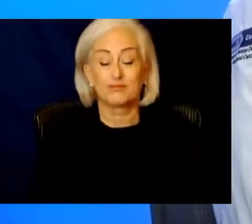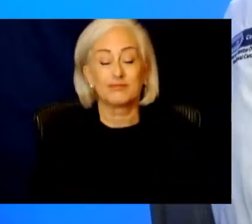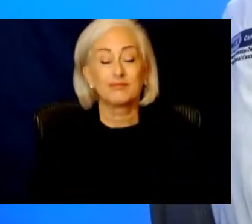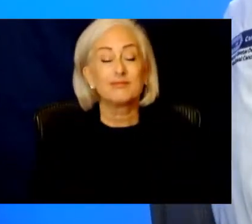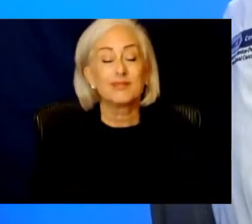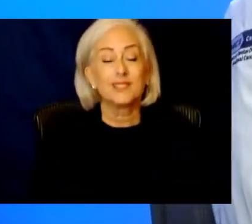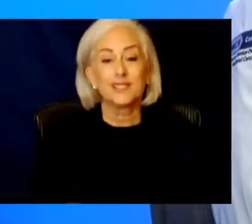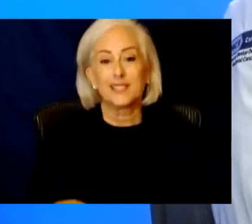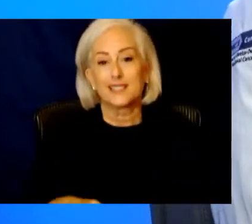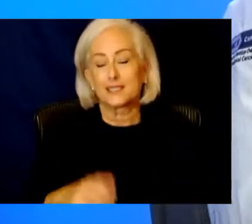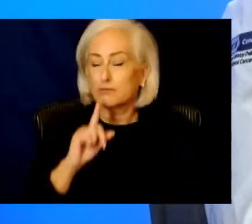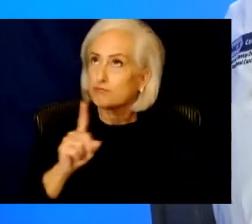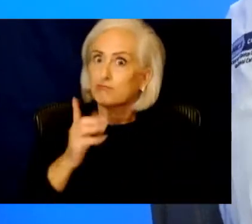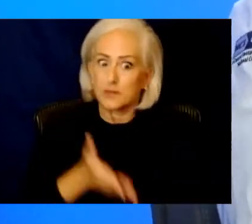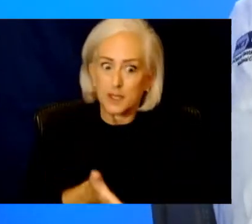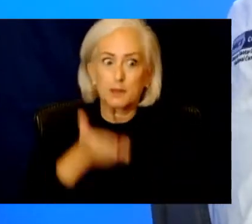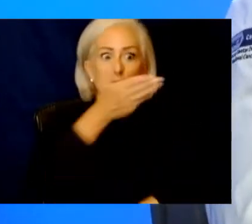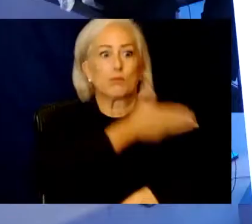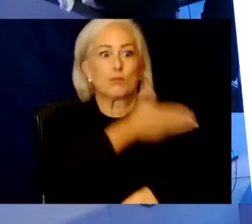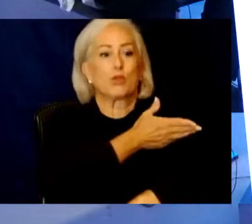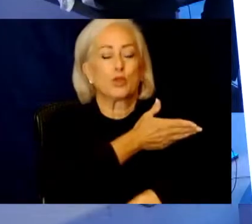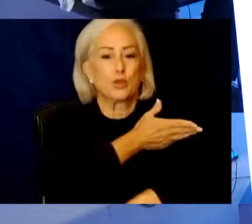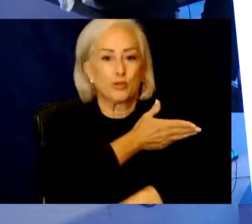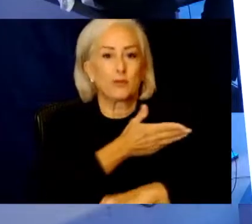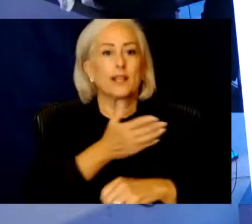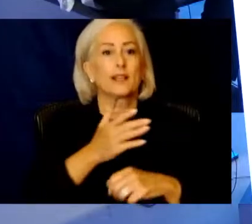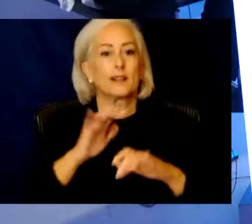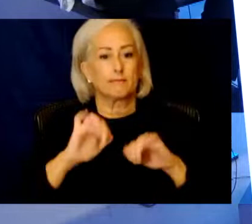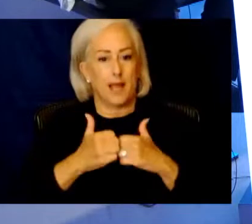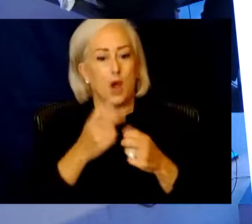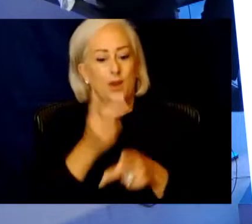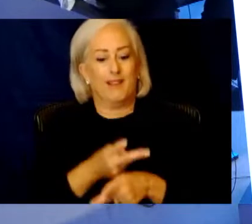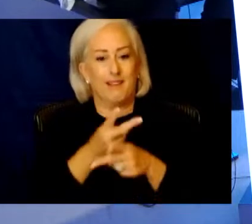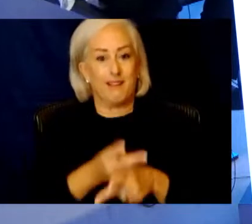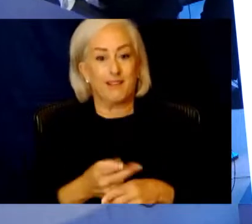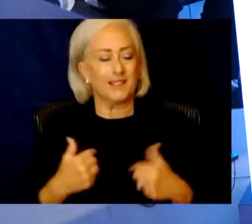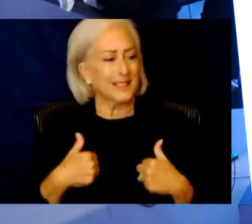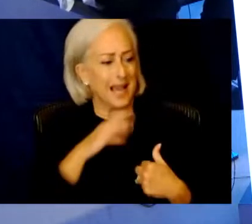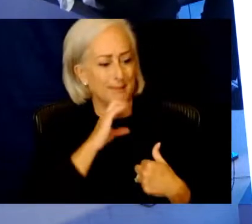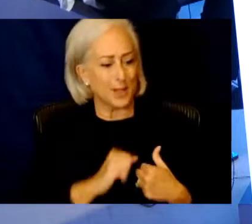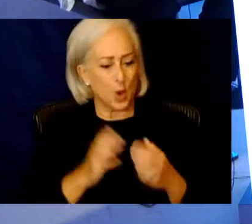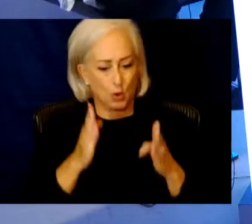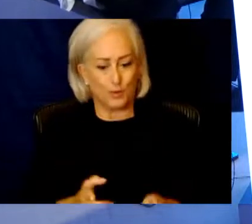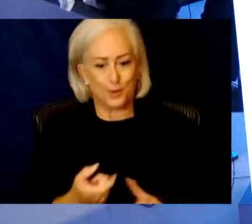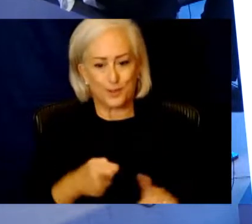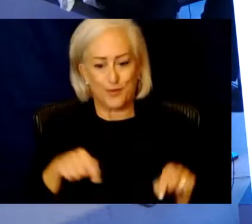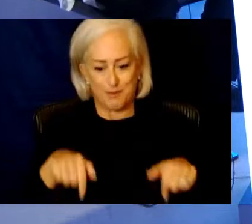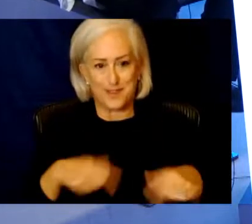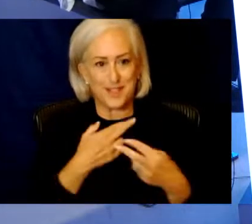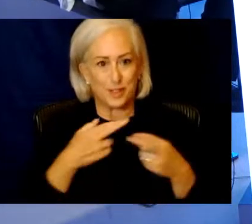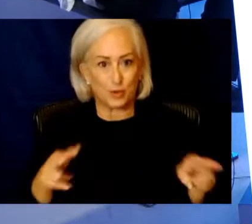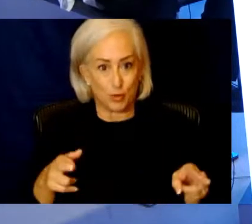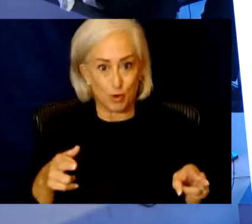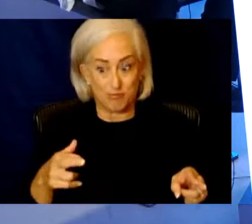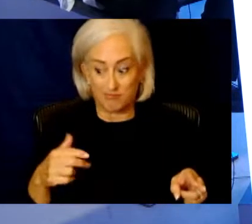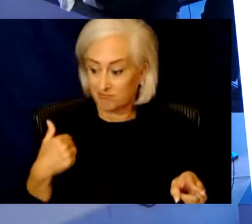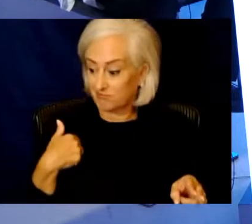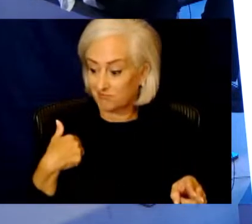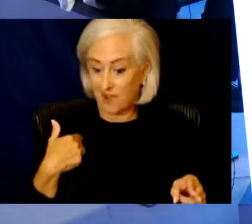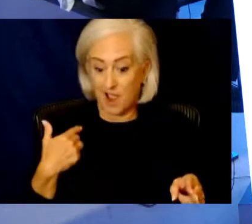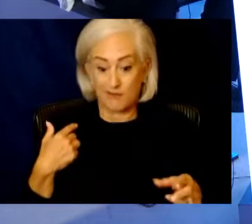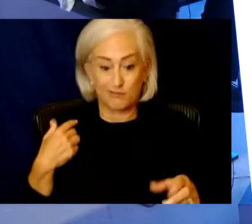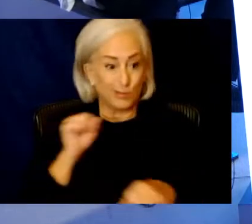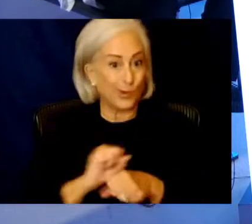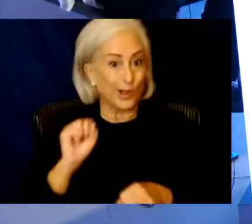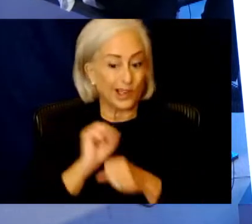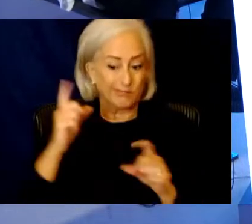dramatic improvement in quality of care. So I'm the old man in this room, and I'm just going to say I've been around long enough when this stuff wasn't around, and you watch